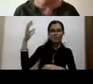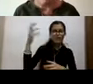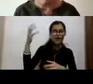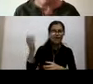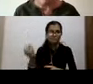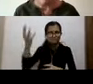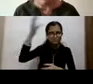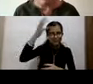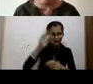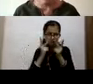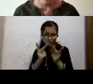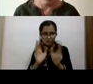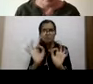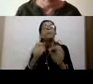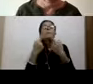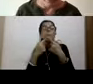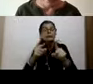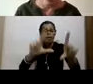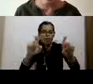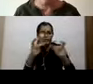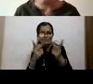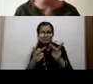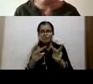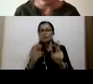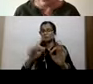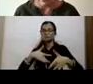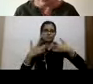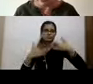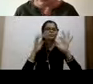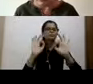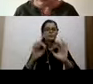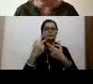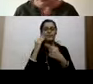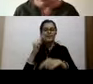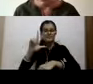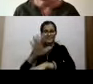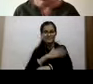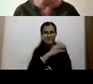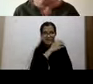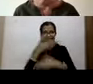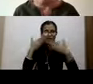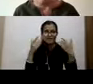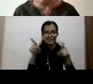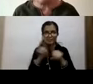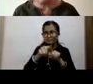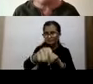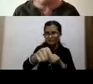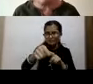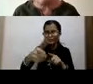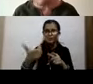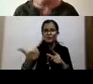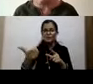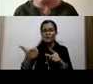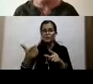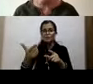but we see them. And this picture is particularly interesting for me because as this leopard cat was coming to the waterhole just across